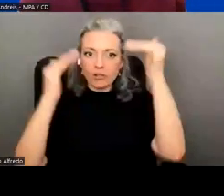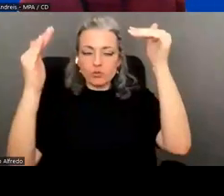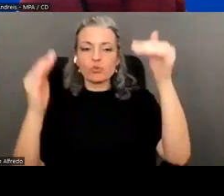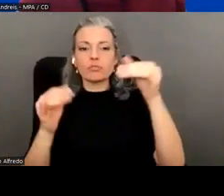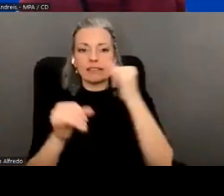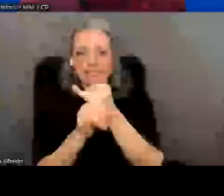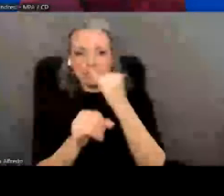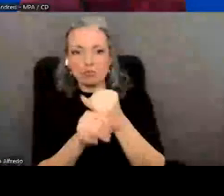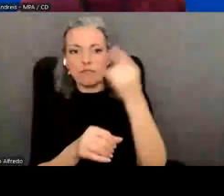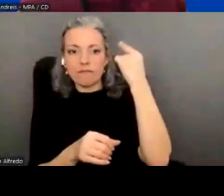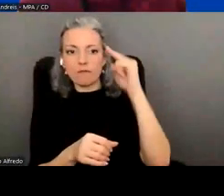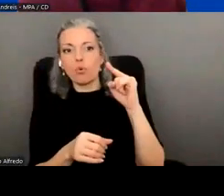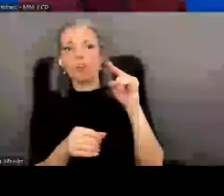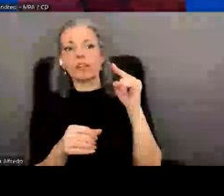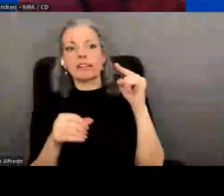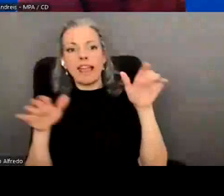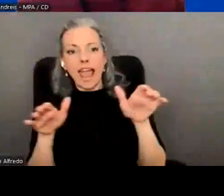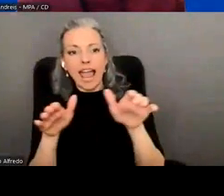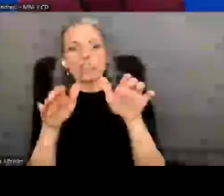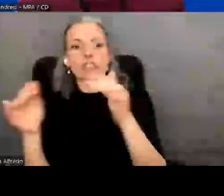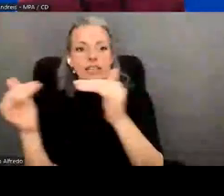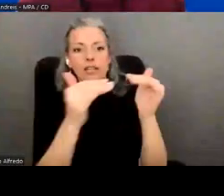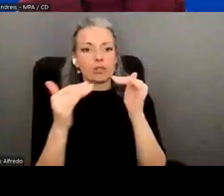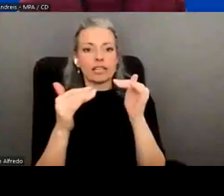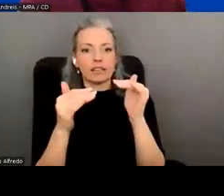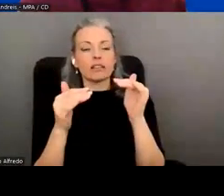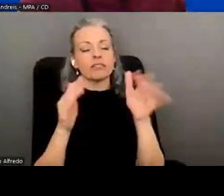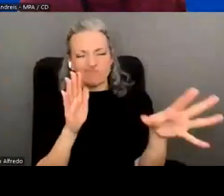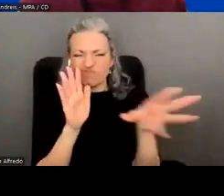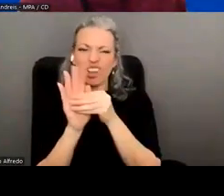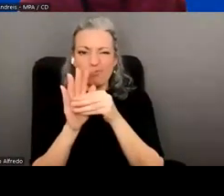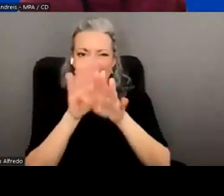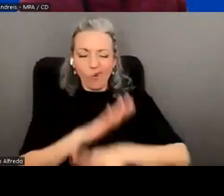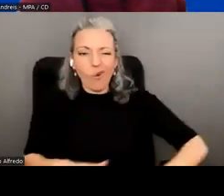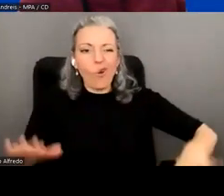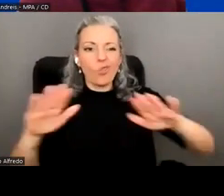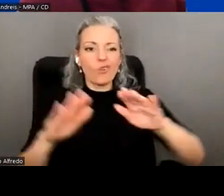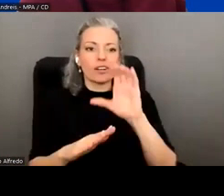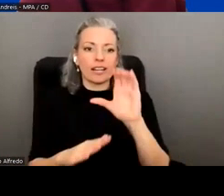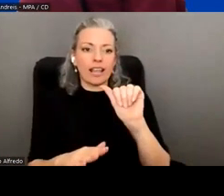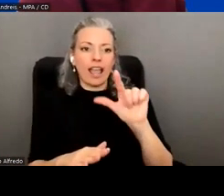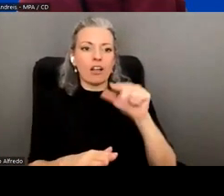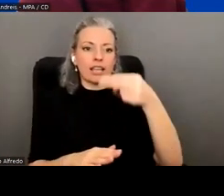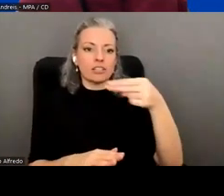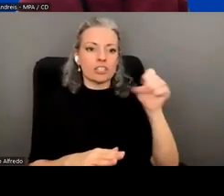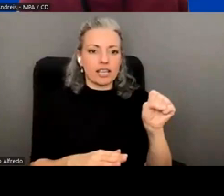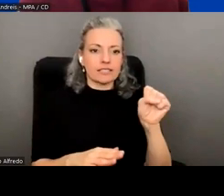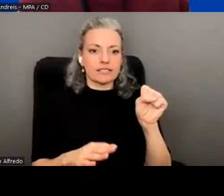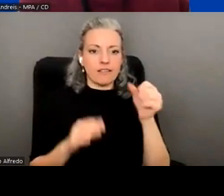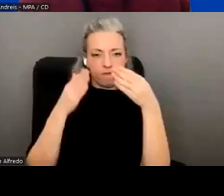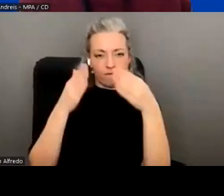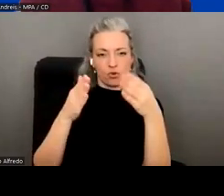for action and equity that can be replicated across other CalHHS person-centered,